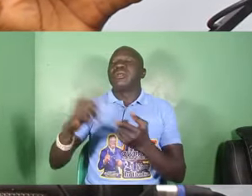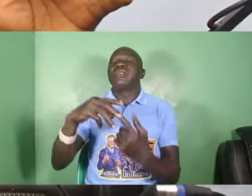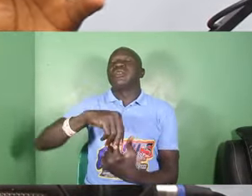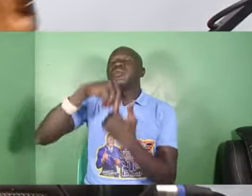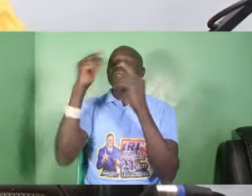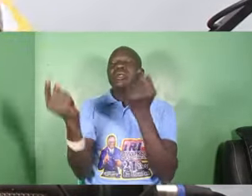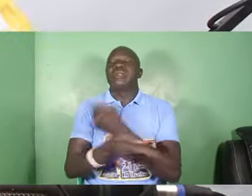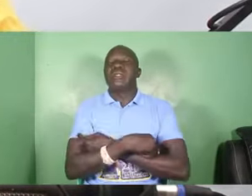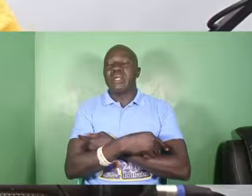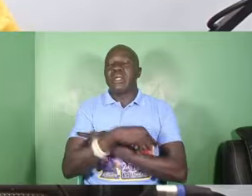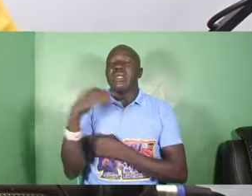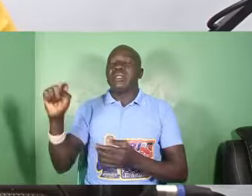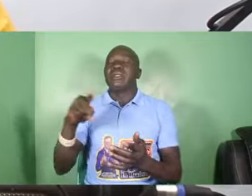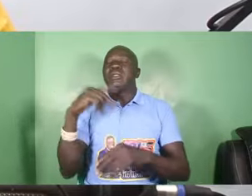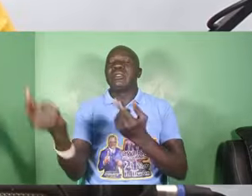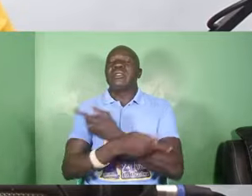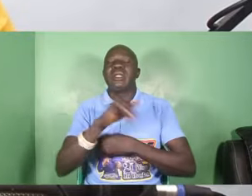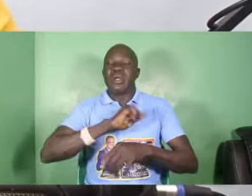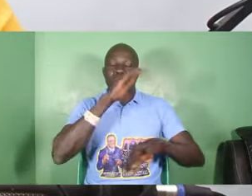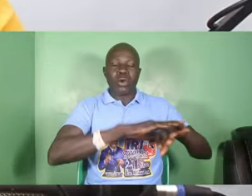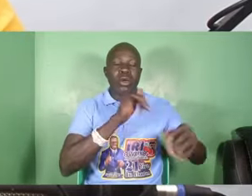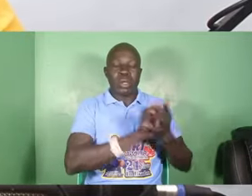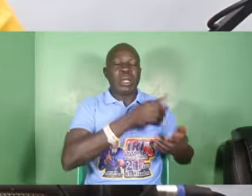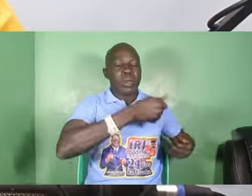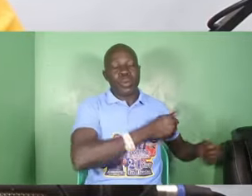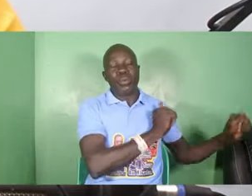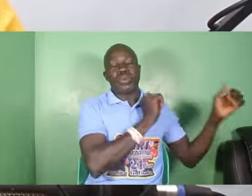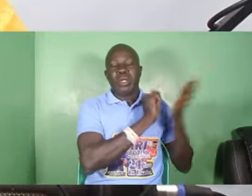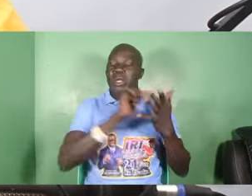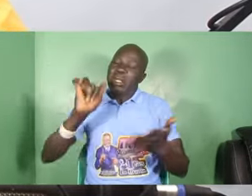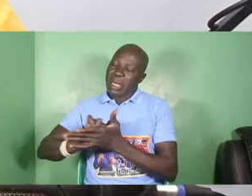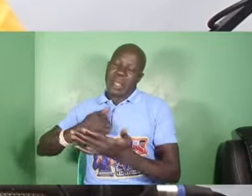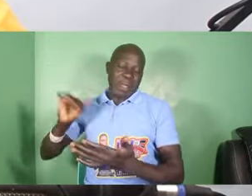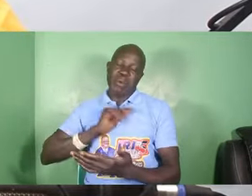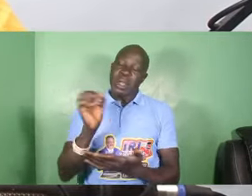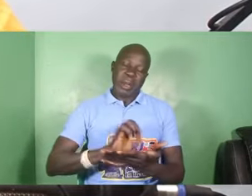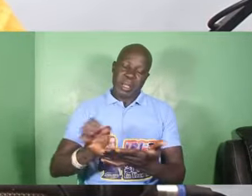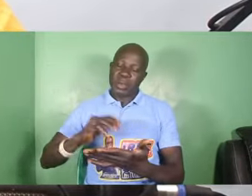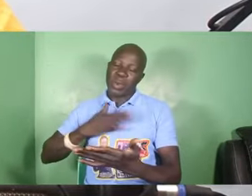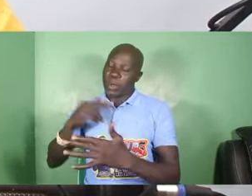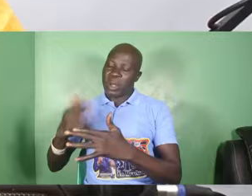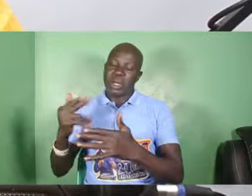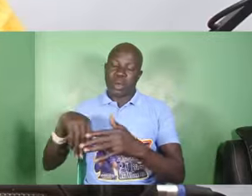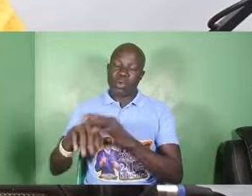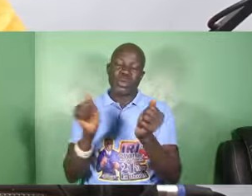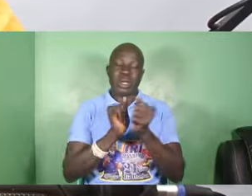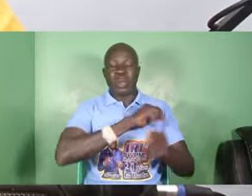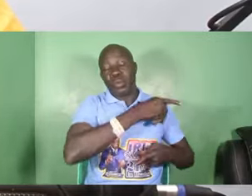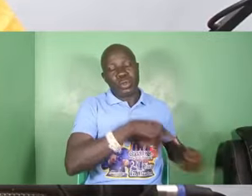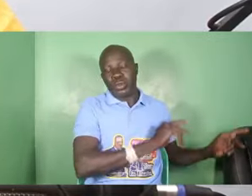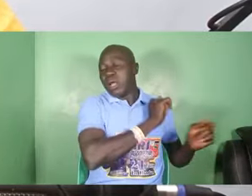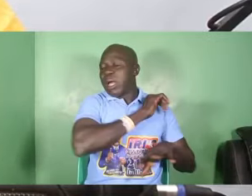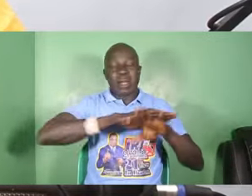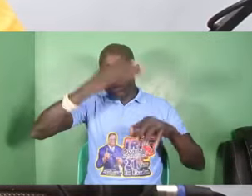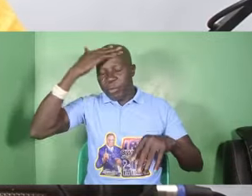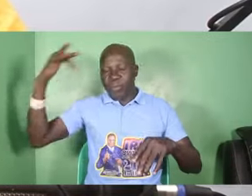is a special day. Ọjọ́ tá a pè mí ní apostolic. It's a day I was called an apostle. Ta kọ orúkọ mi pẹ̀lú àwọn apostolic. That my name was written with the apostles. Mi ò ní gbàgbé